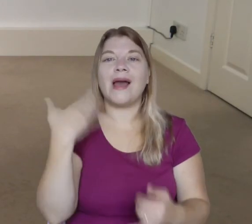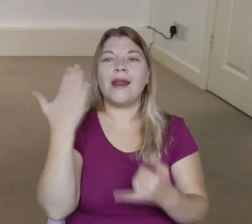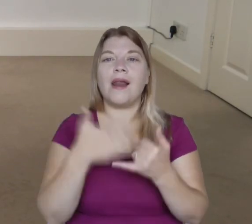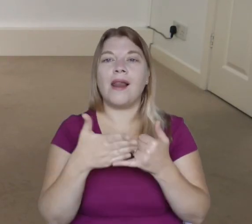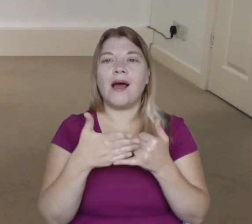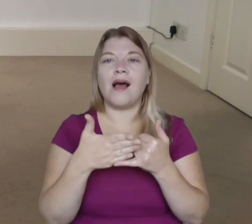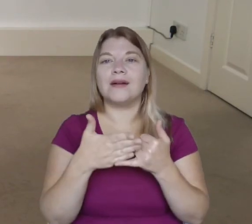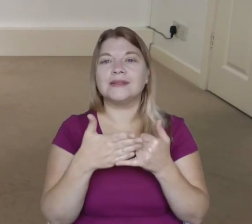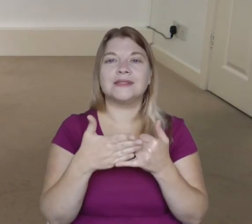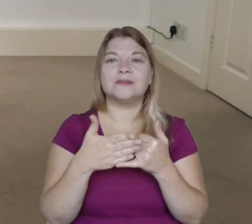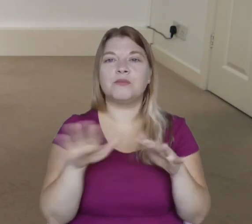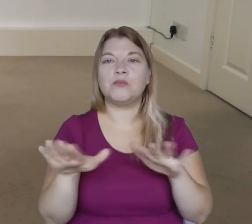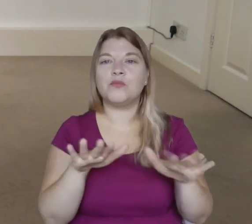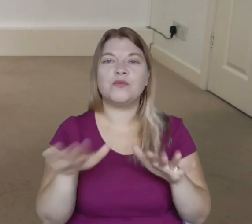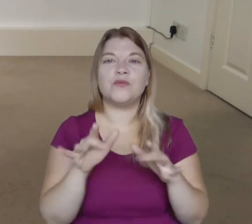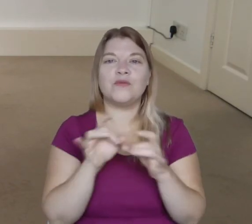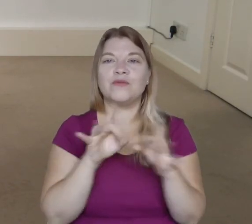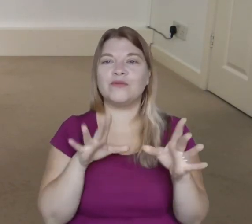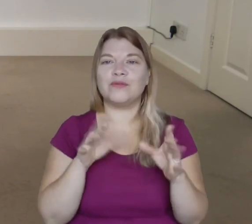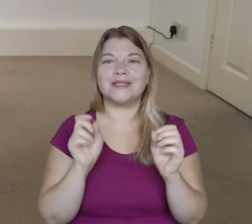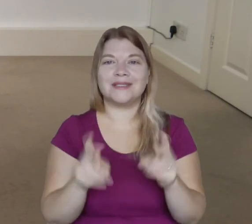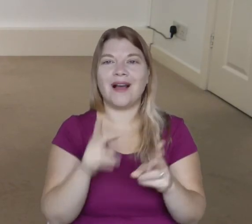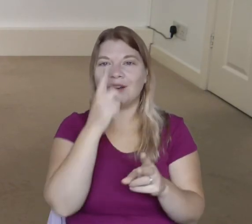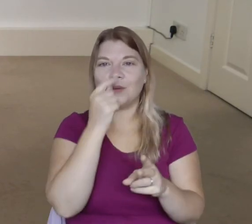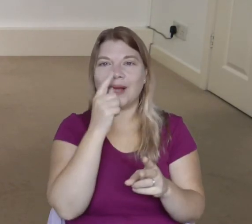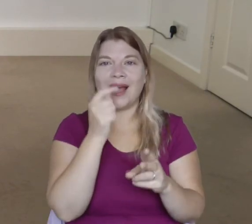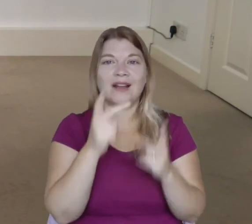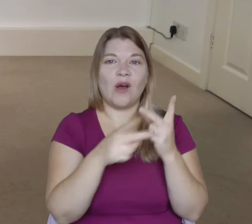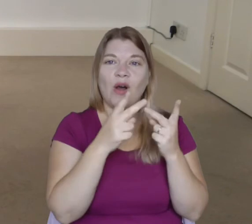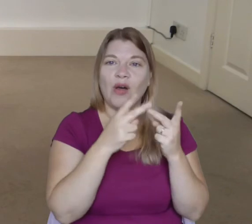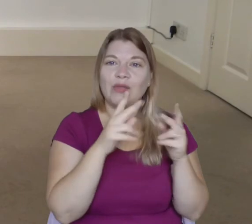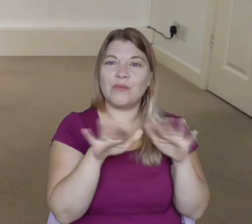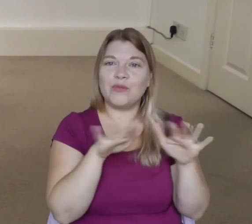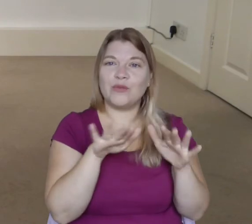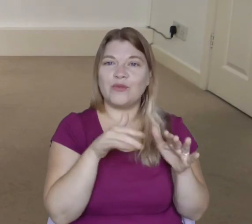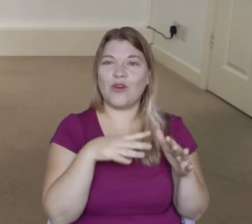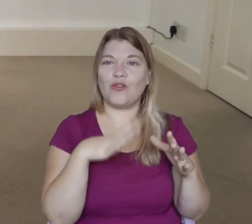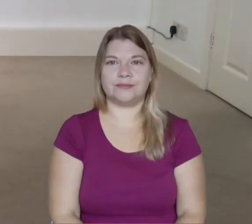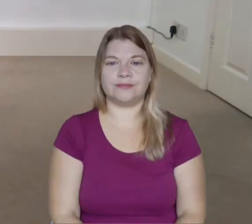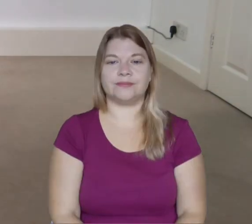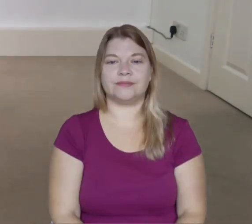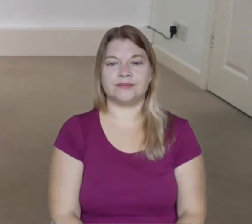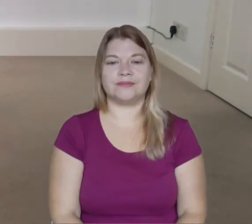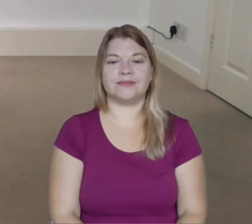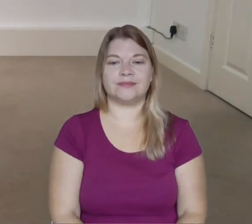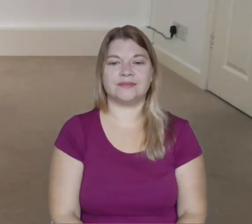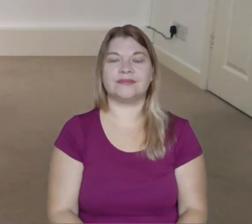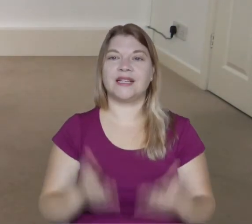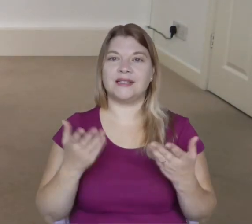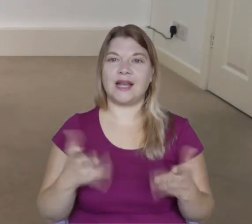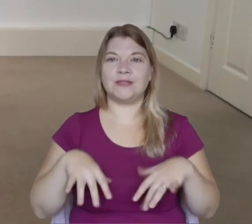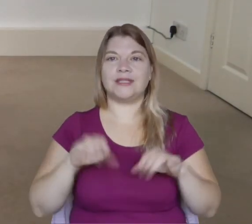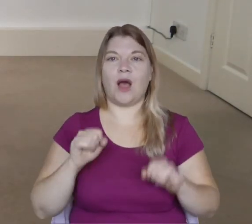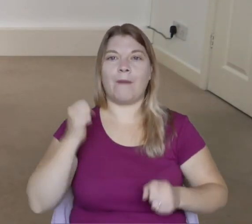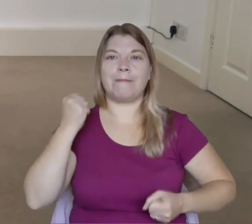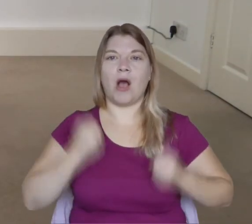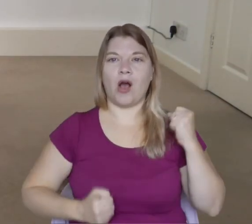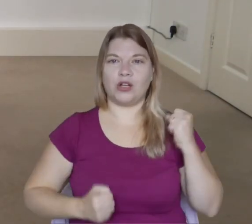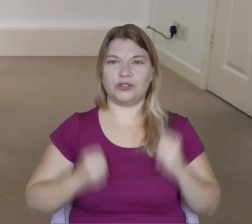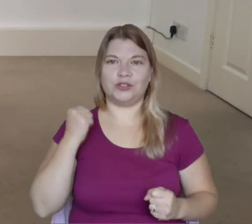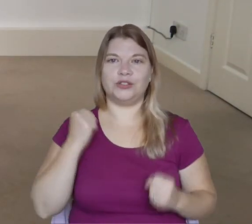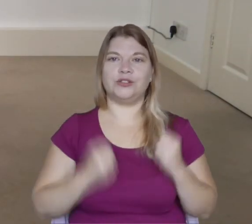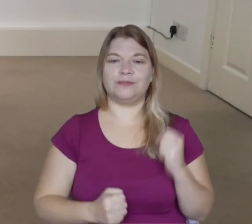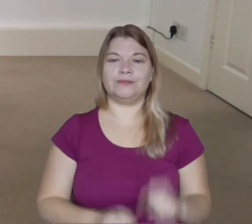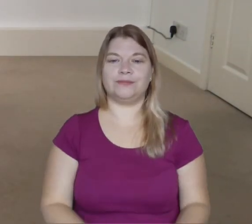completely up to you. Okay, I'm going to pop on the music and let's see if we can do that together. So we begin with marches.